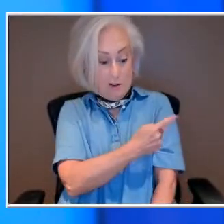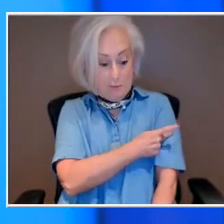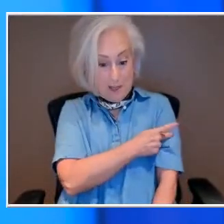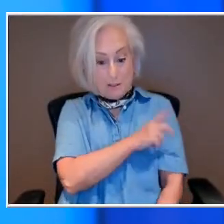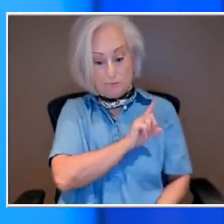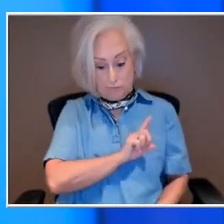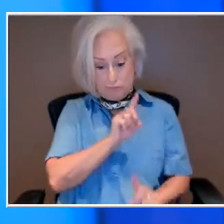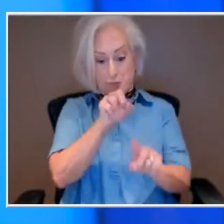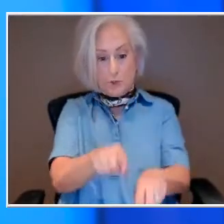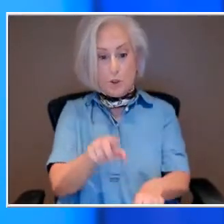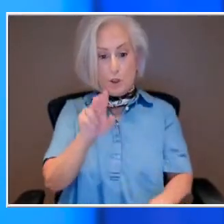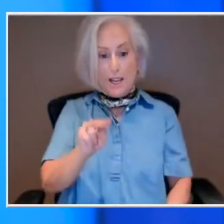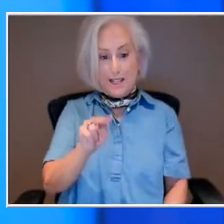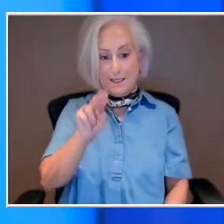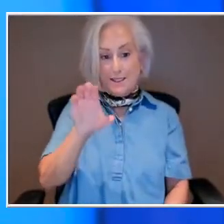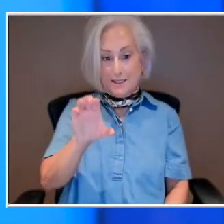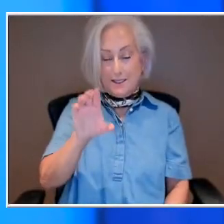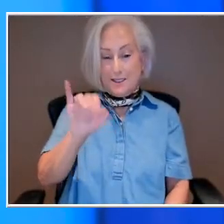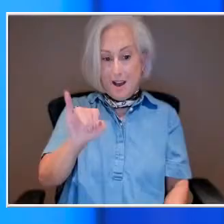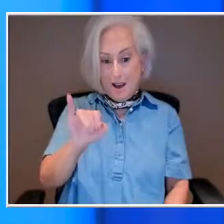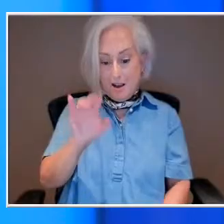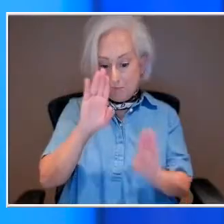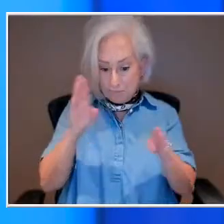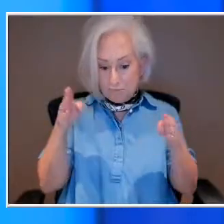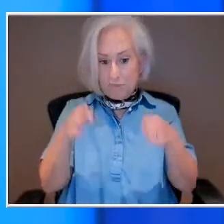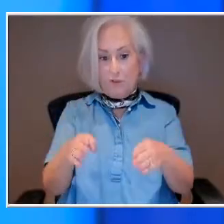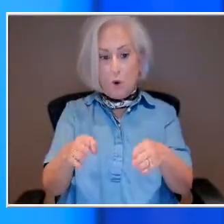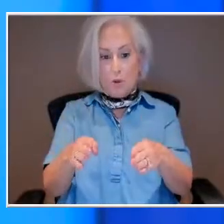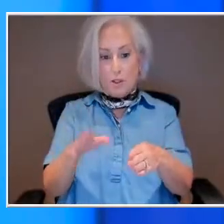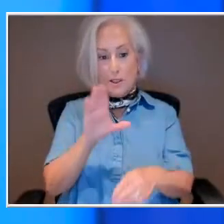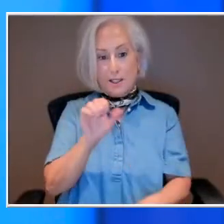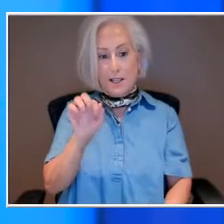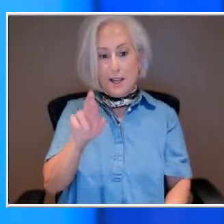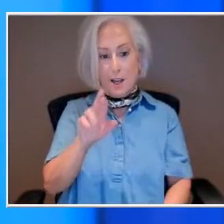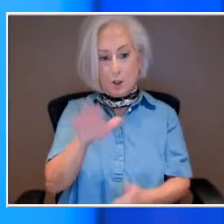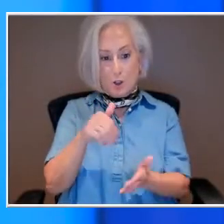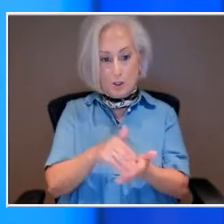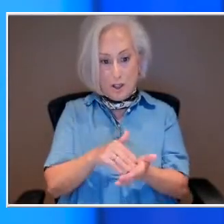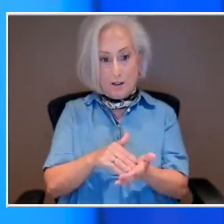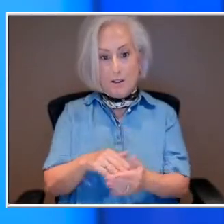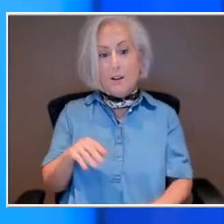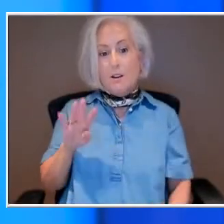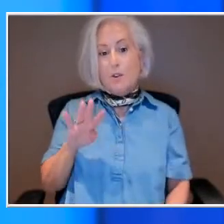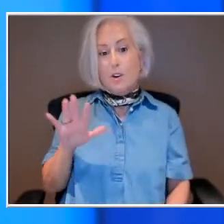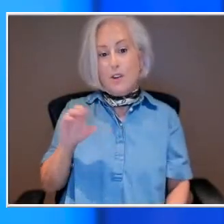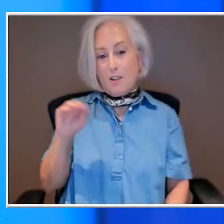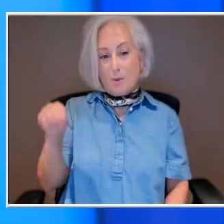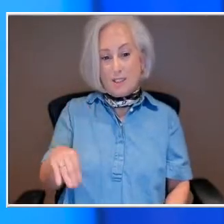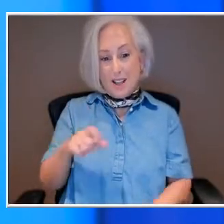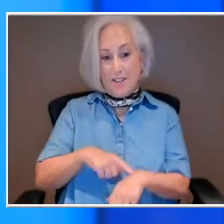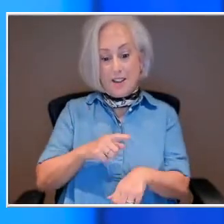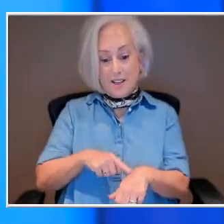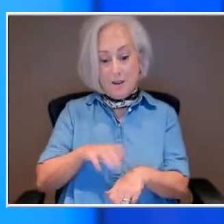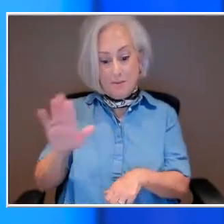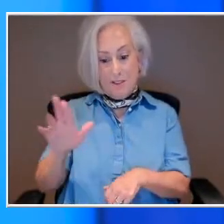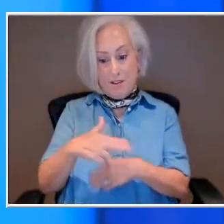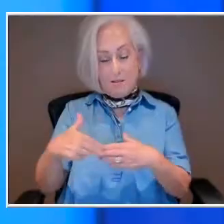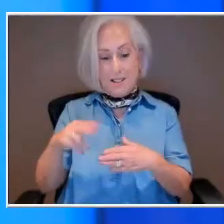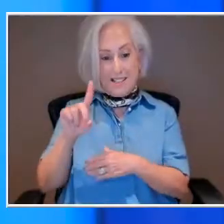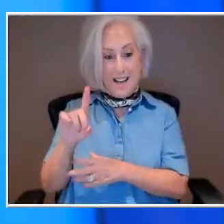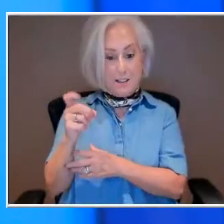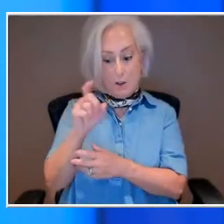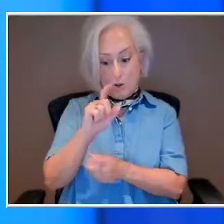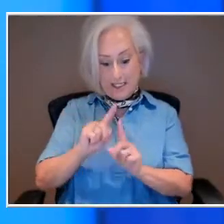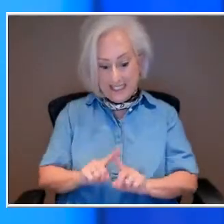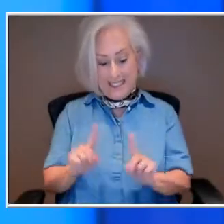center, 40% of the time for breast cancer patients, they'll have a change in their diagnosis and ultimately their outcome. And